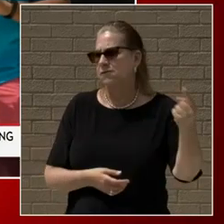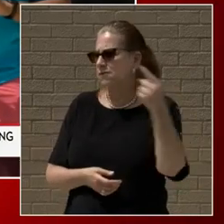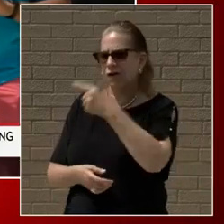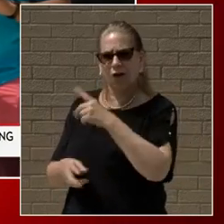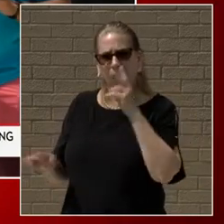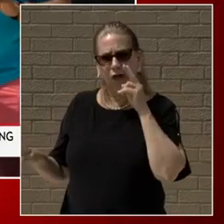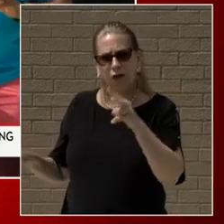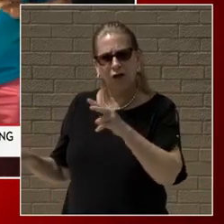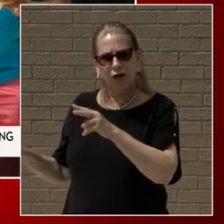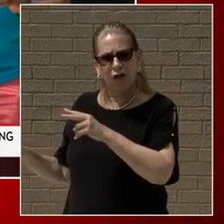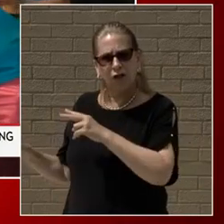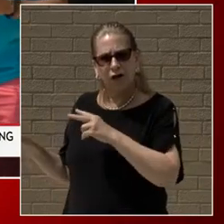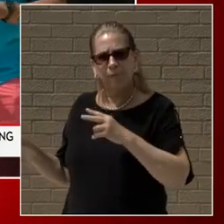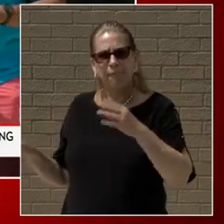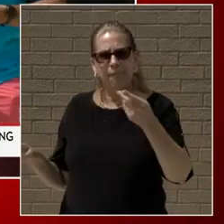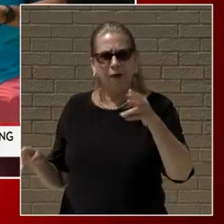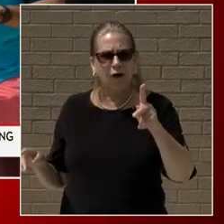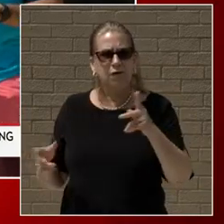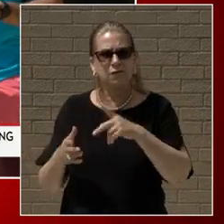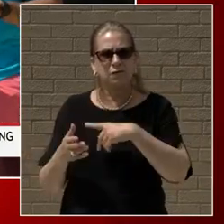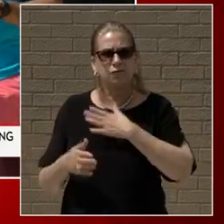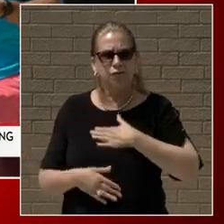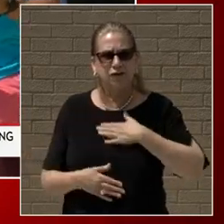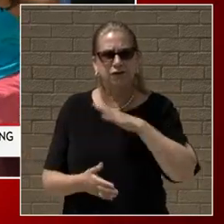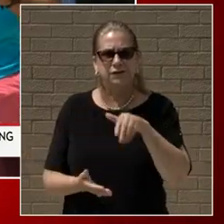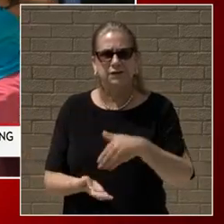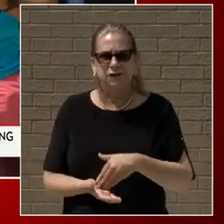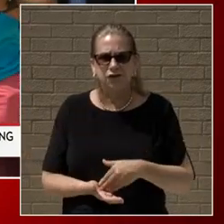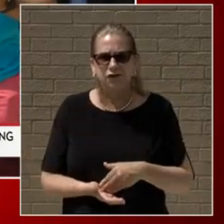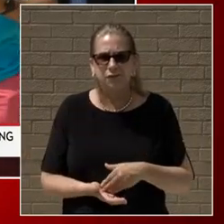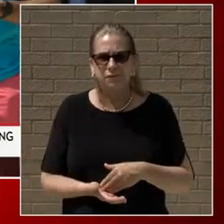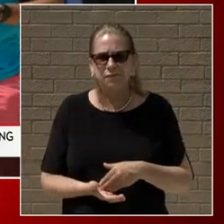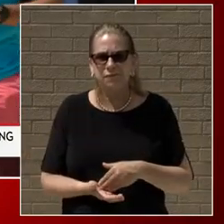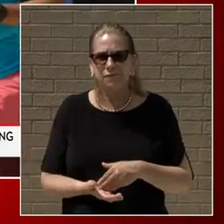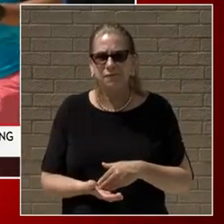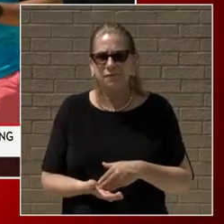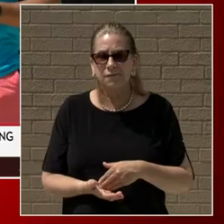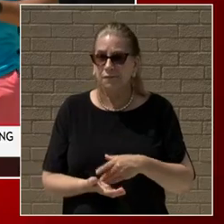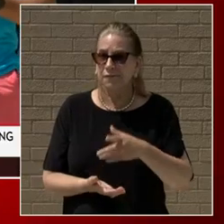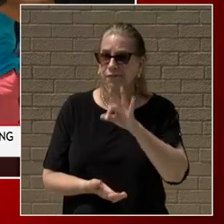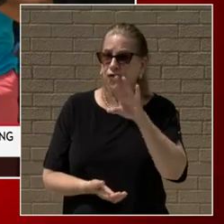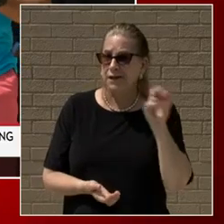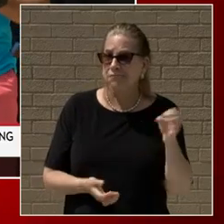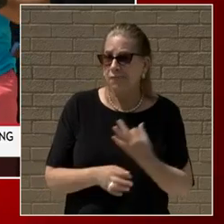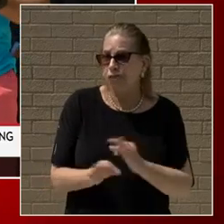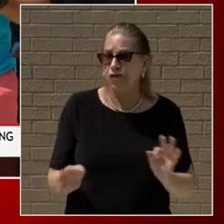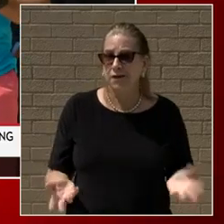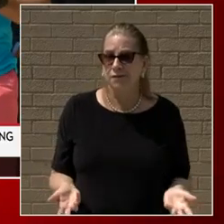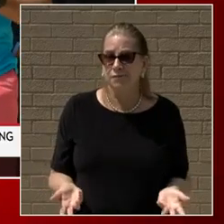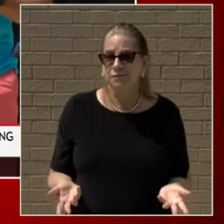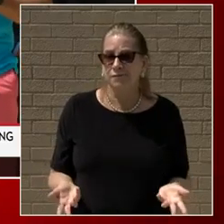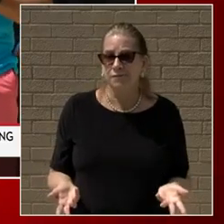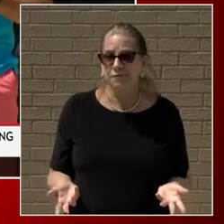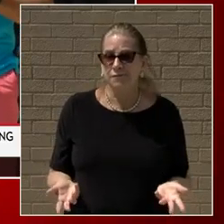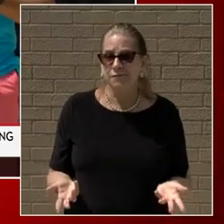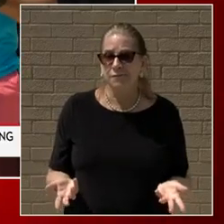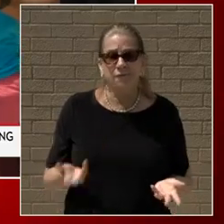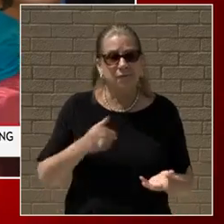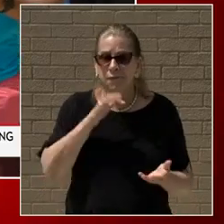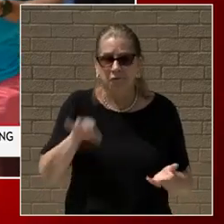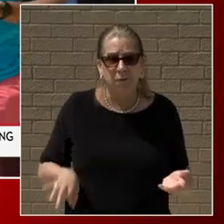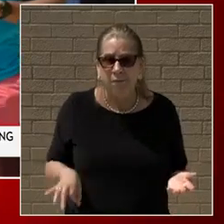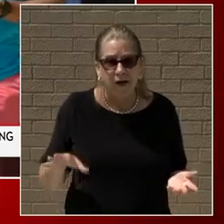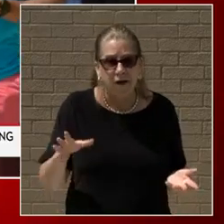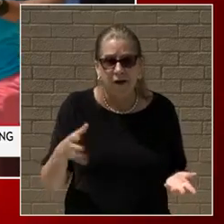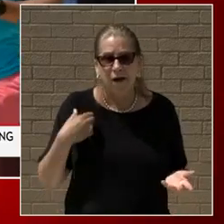by Parks and Recreation, largely for free. And when I think about that,